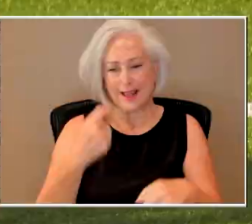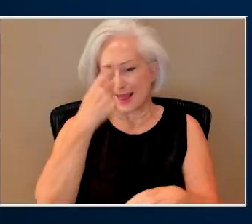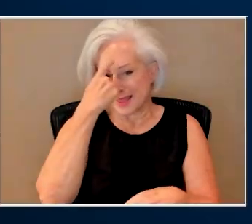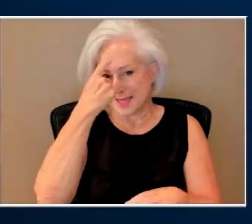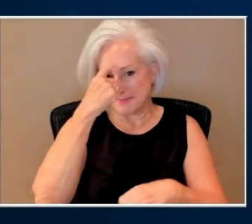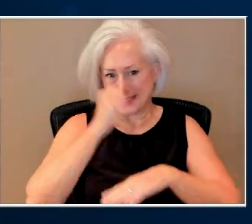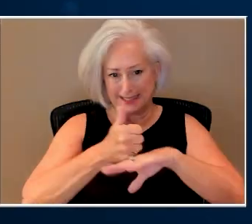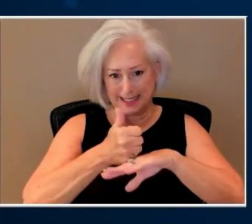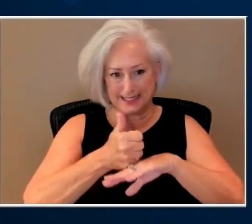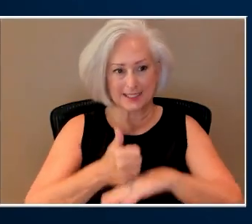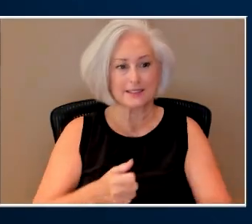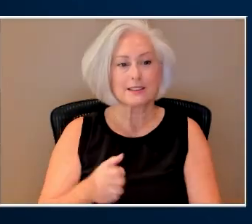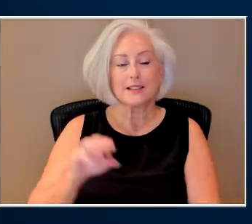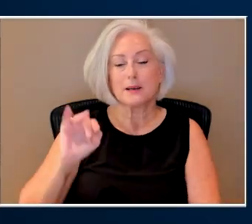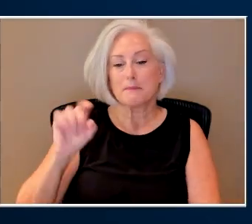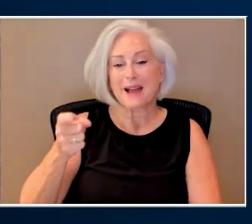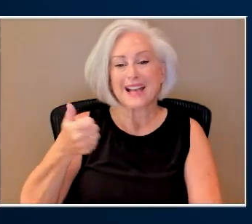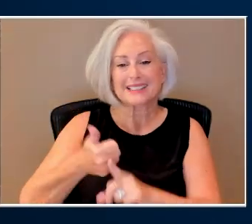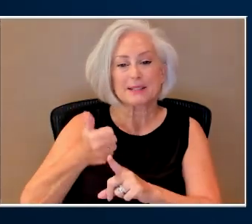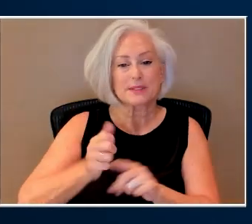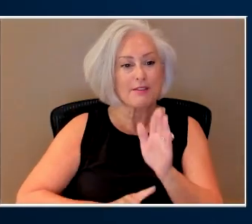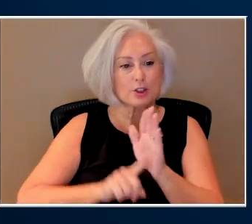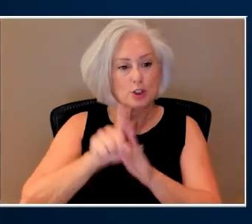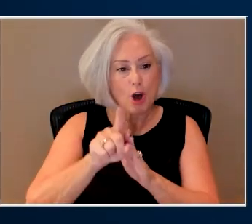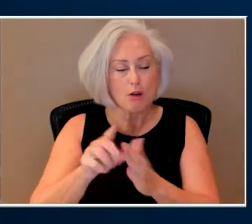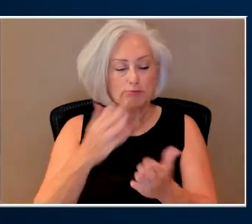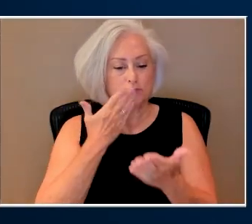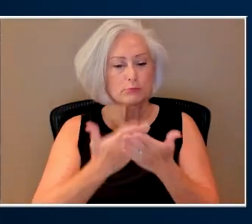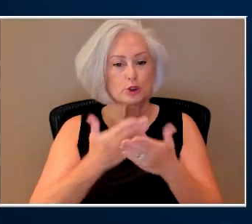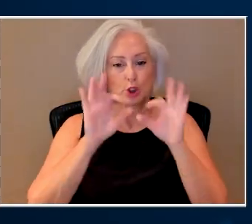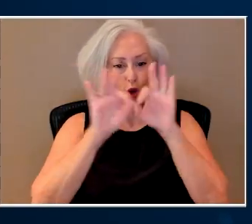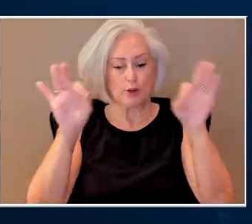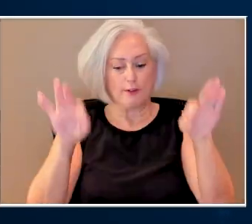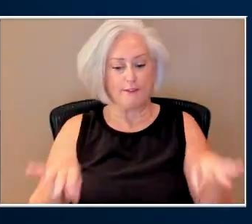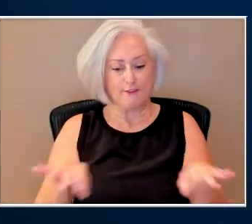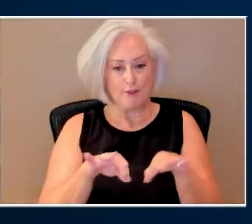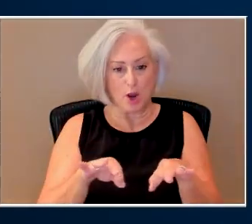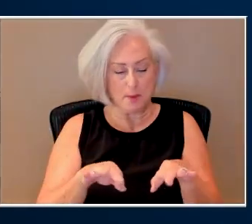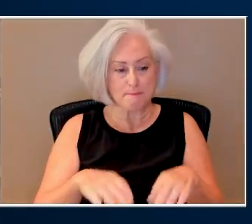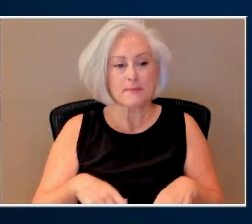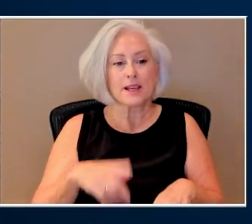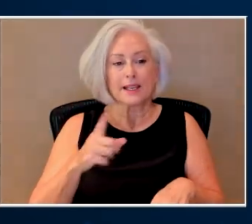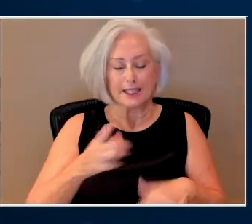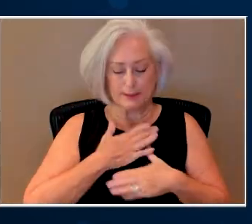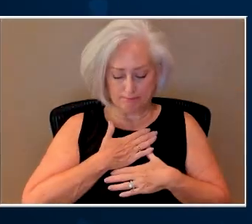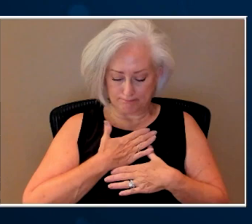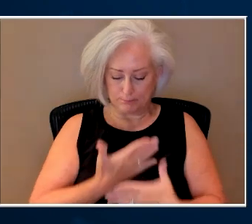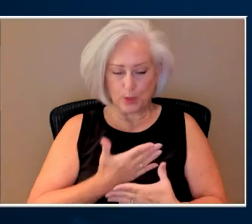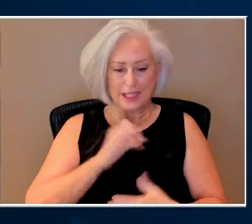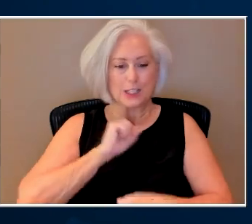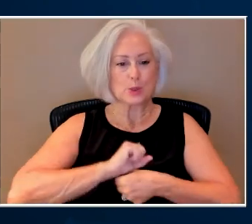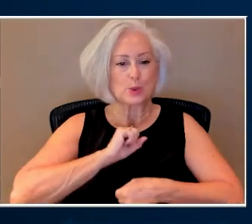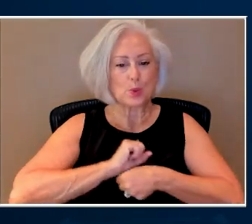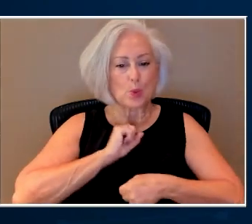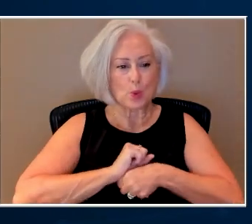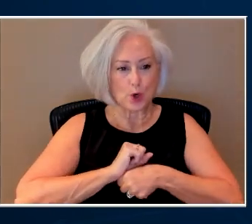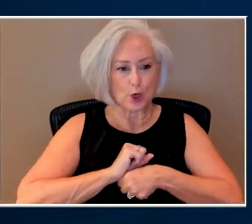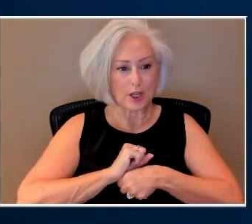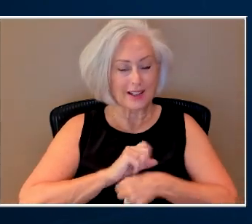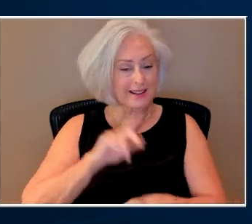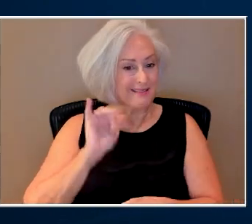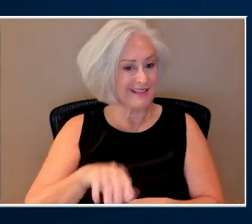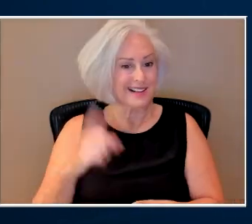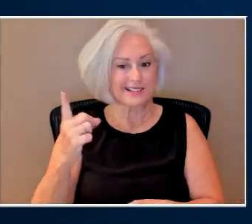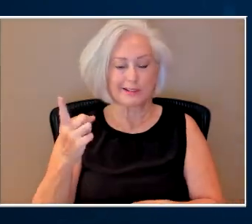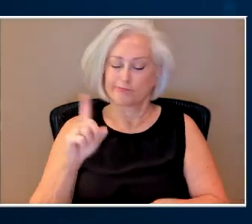and he had an awesome frame, and then more than anything, Max was really willing to work. and that's something I can't train. I